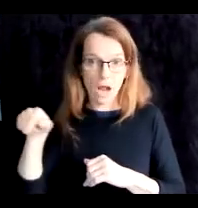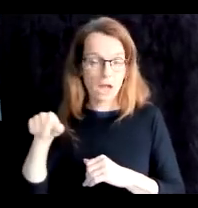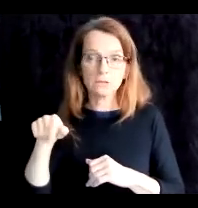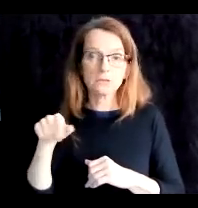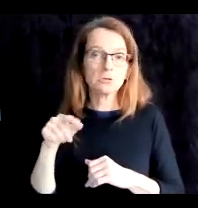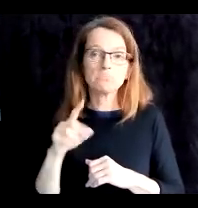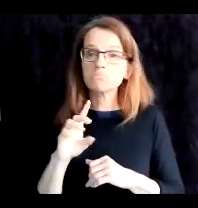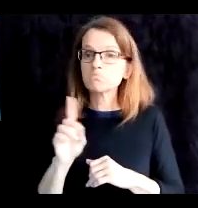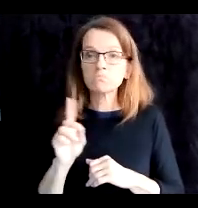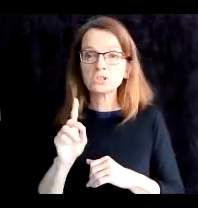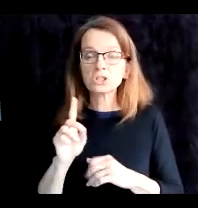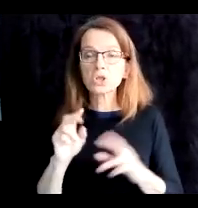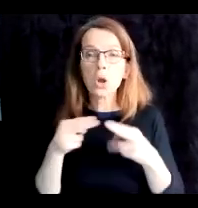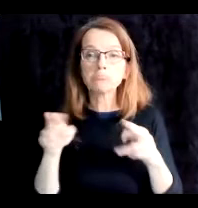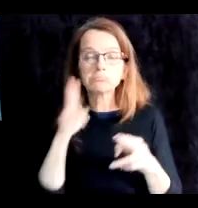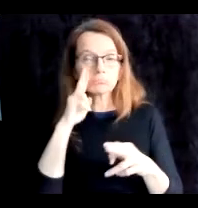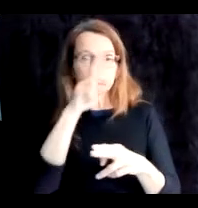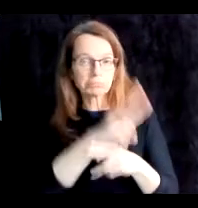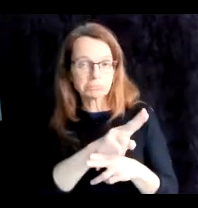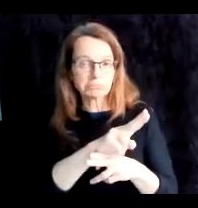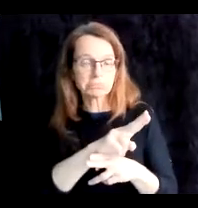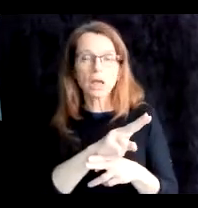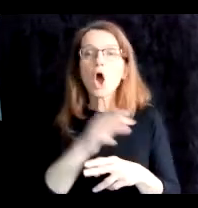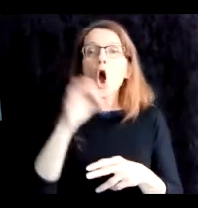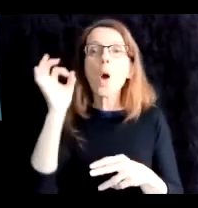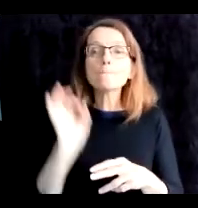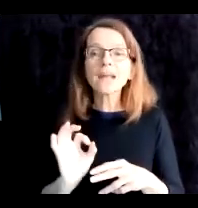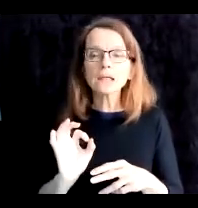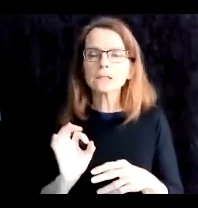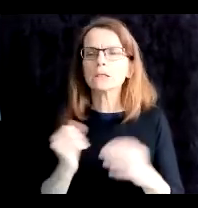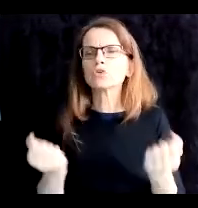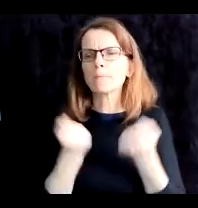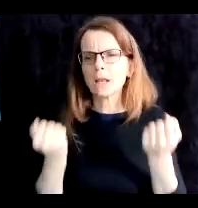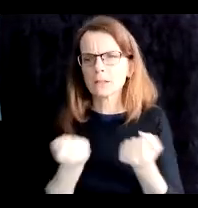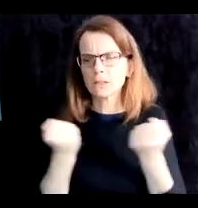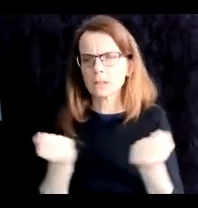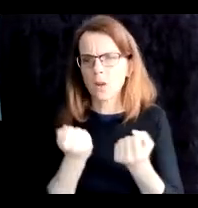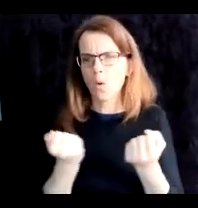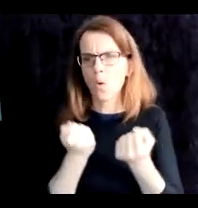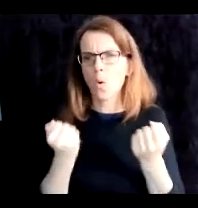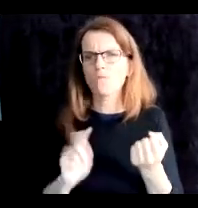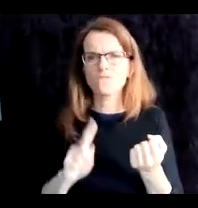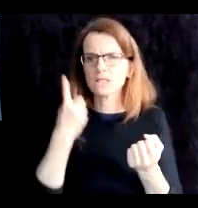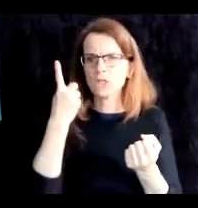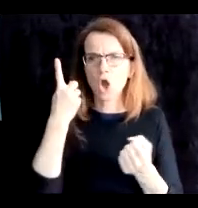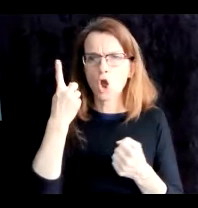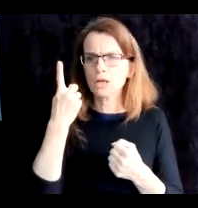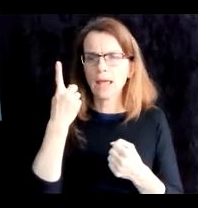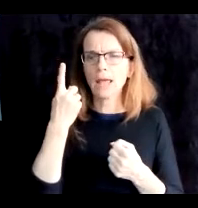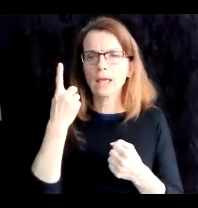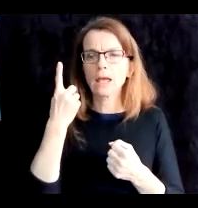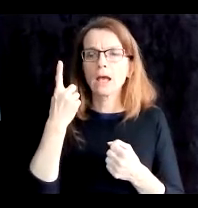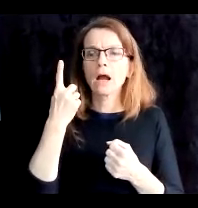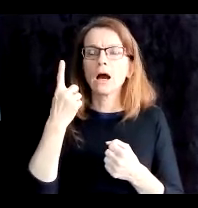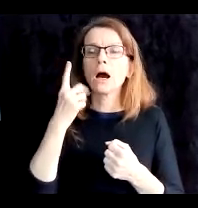very high interest rate. And of course, the debts was enormous. And of course, citizens were not thinking of that.